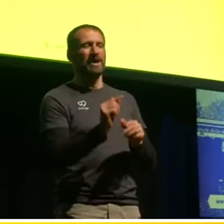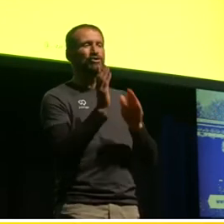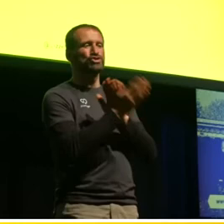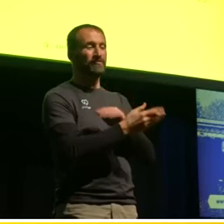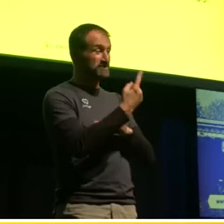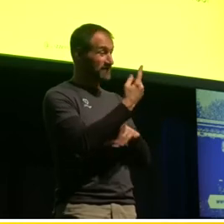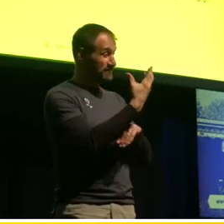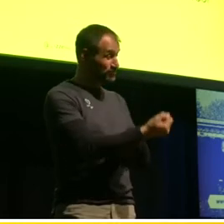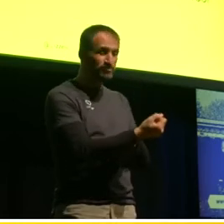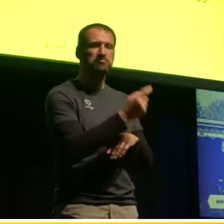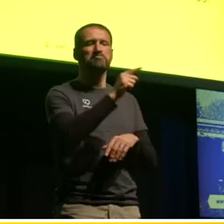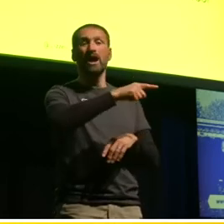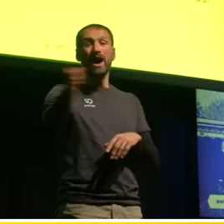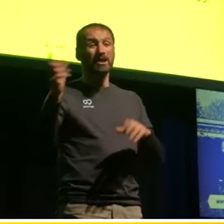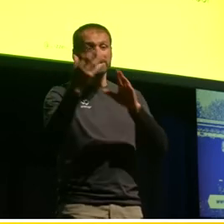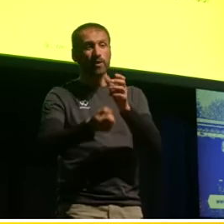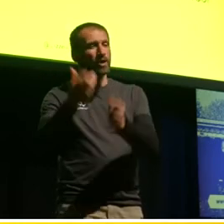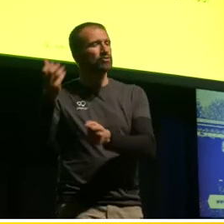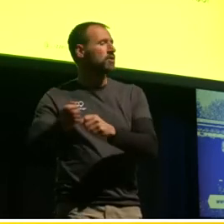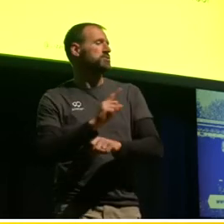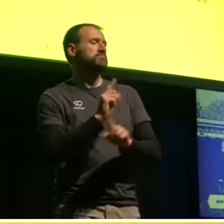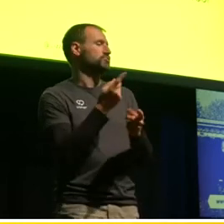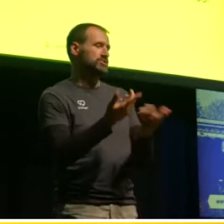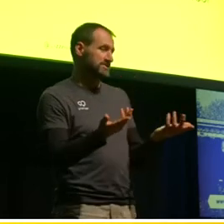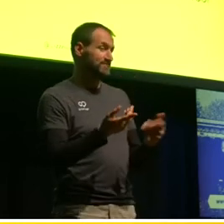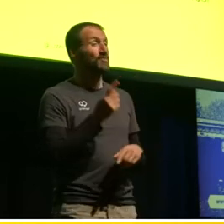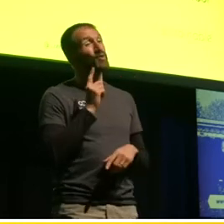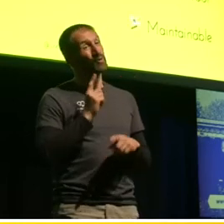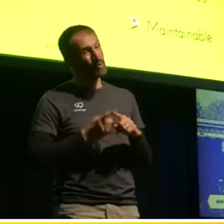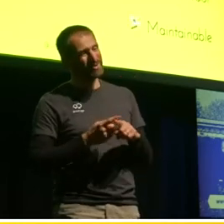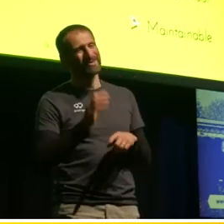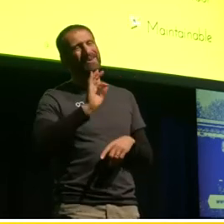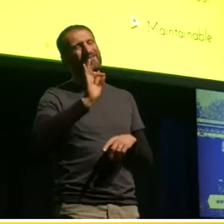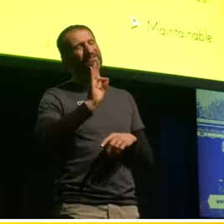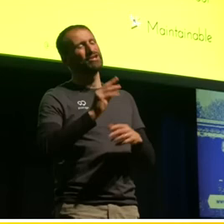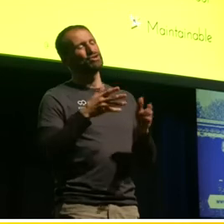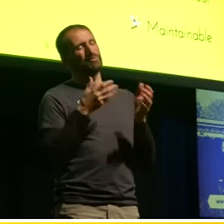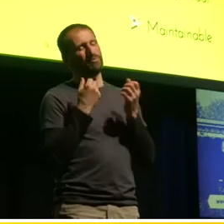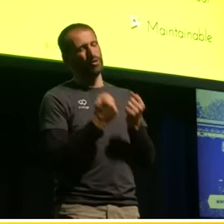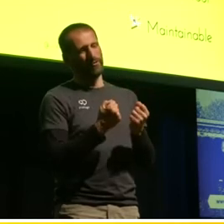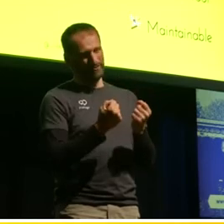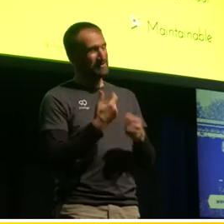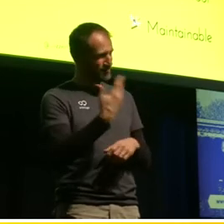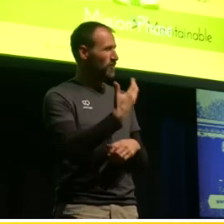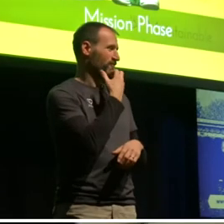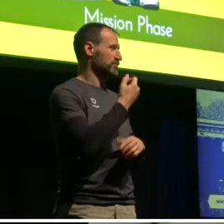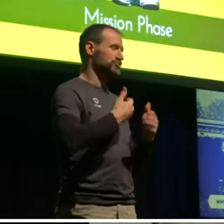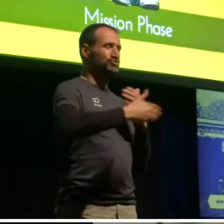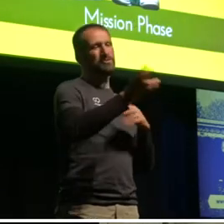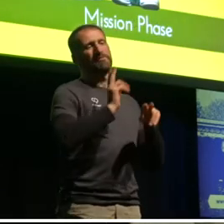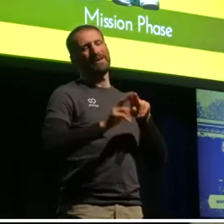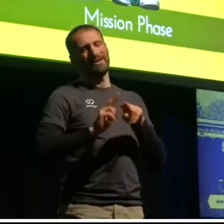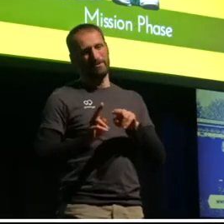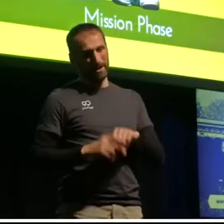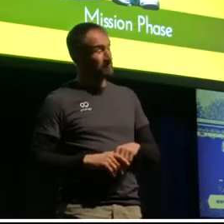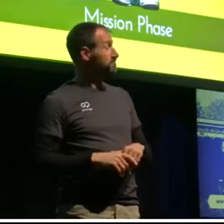bring everything down. And future-proof, so that's the main thing we wanted to achieve here, to be maintainable.